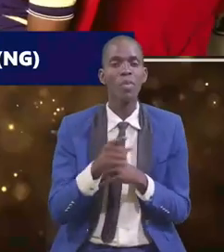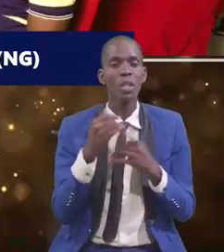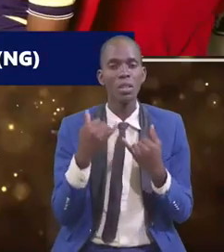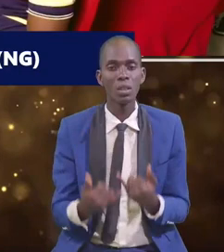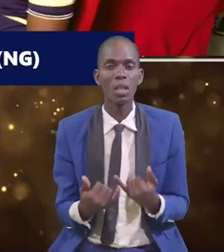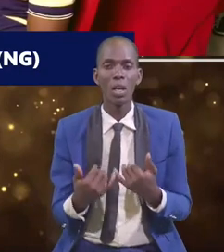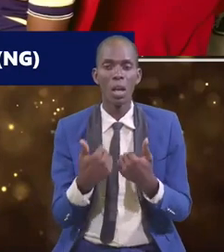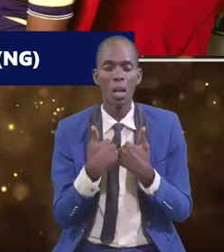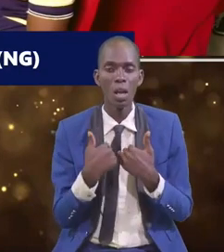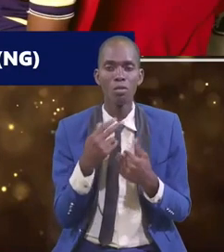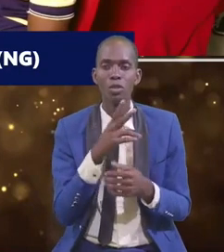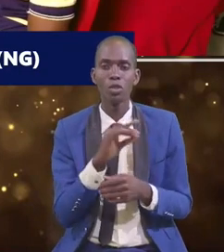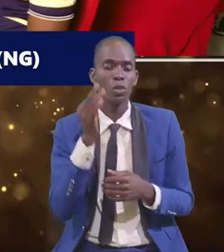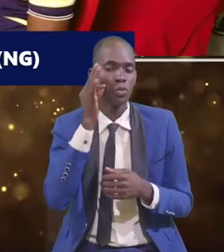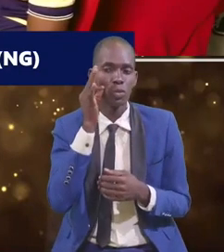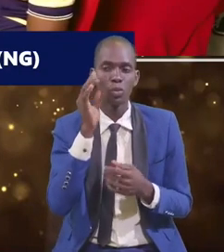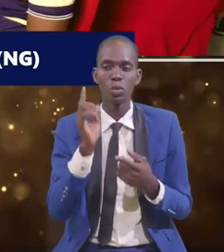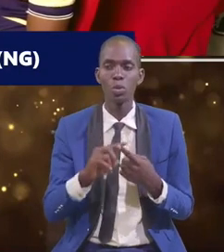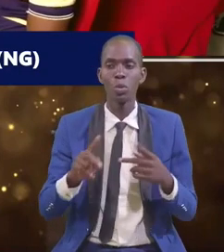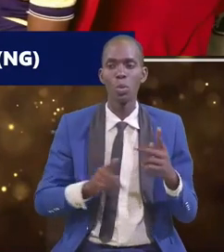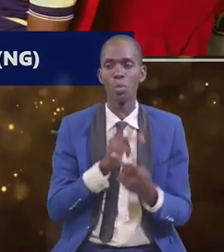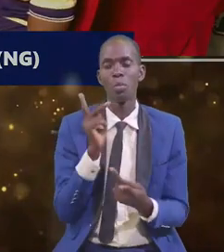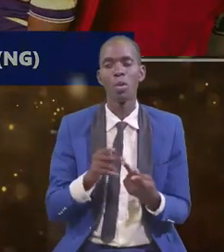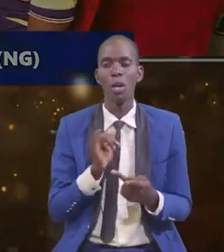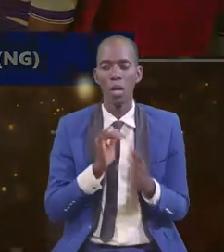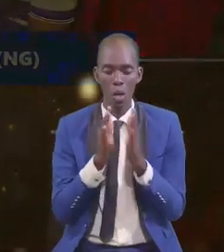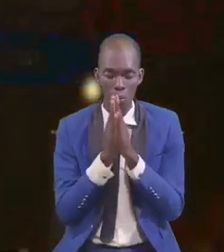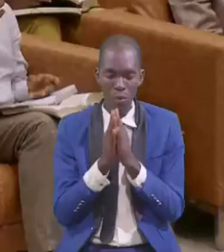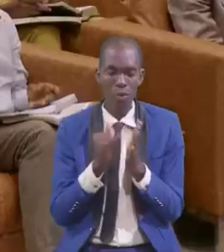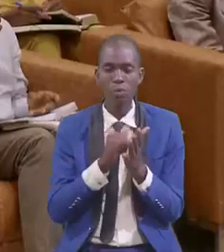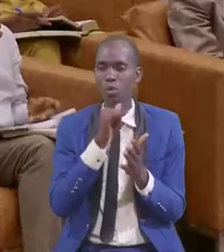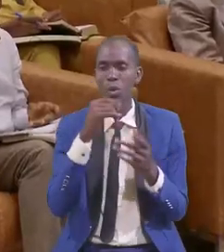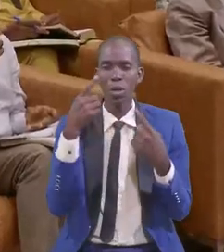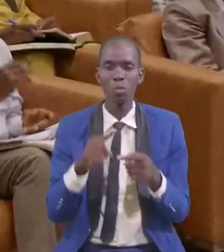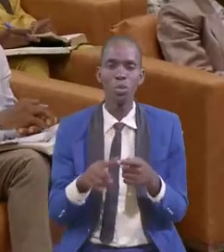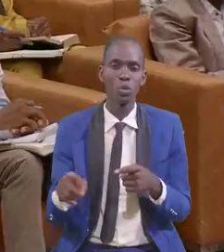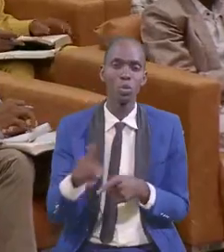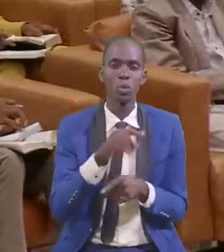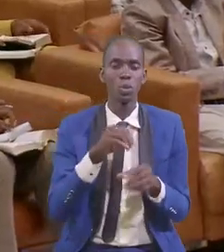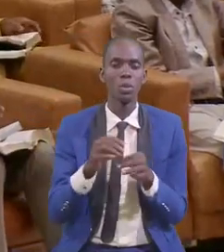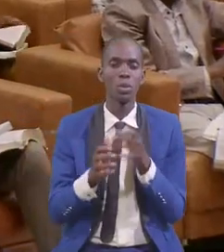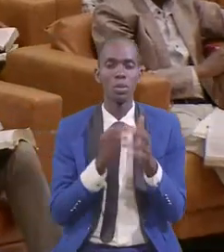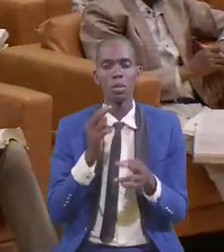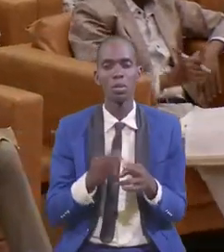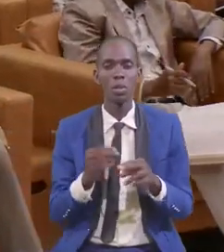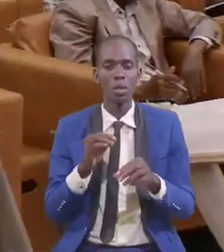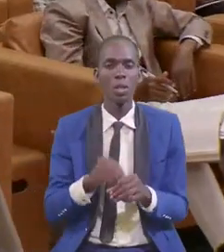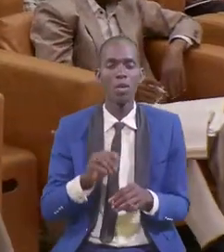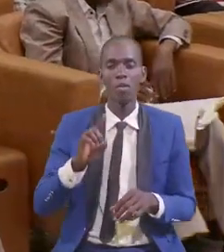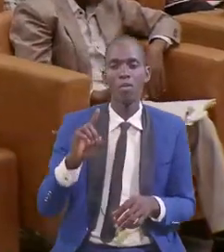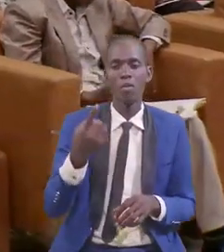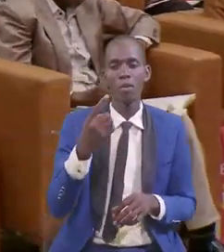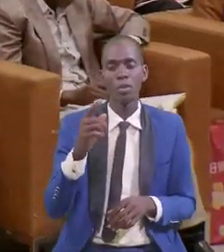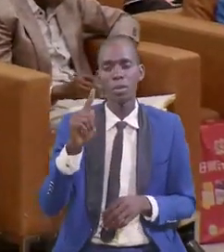fruit to perfection. I pray it will not happen to you. We're looking at 1 Timothy chapter